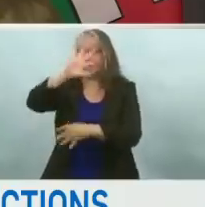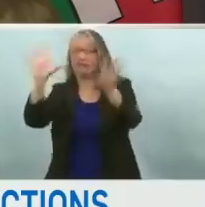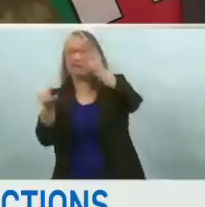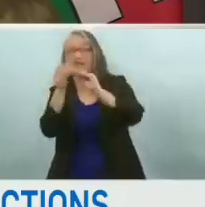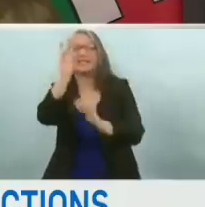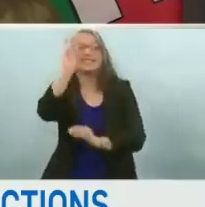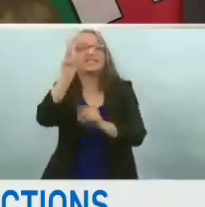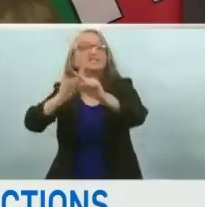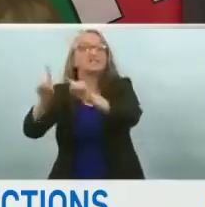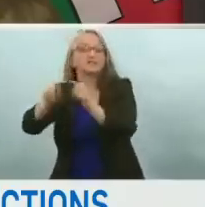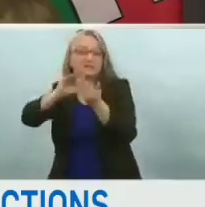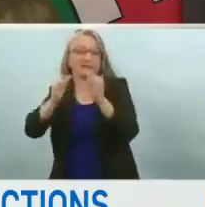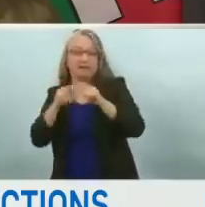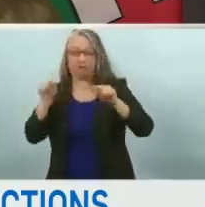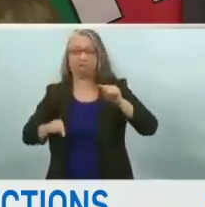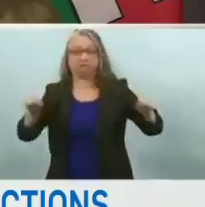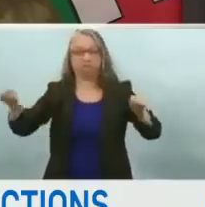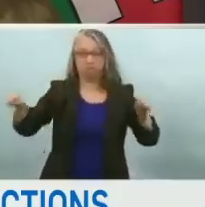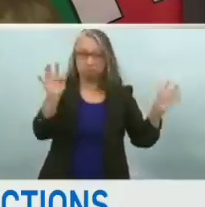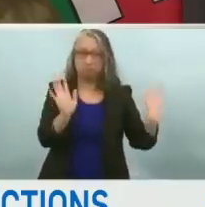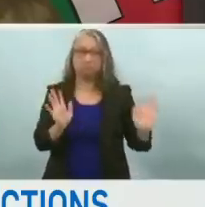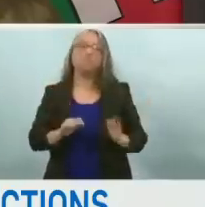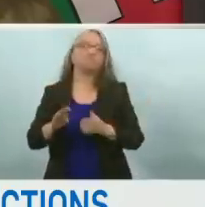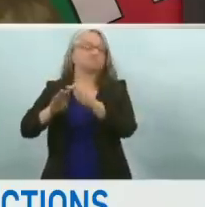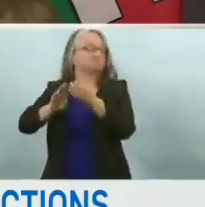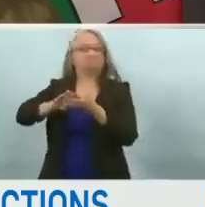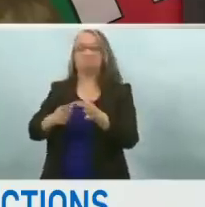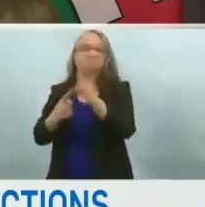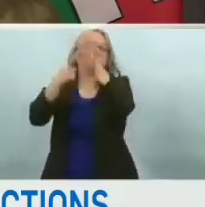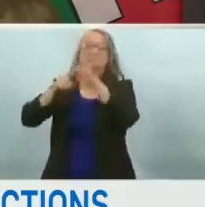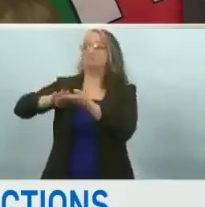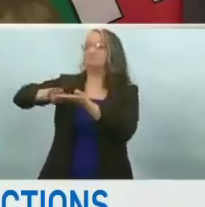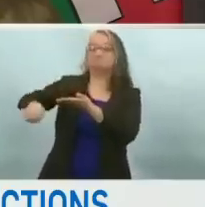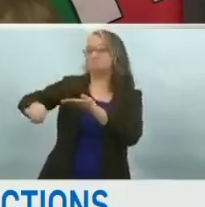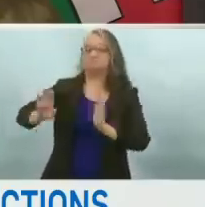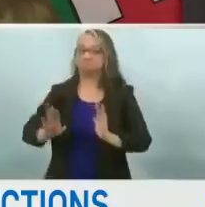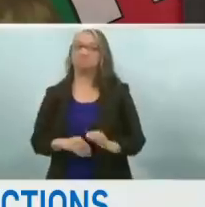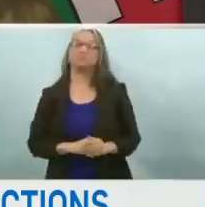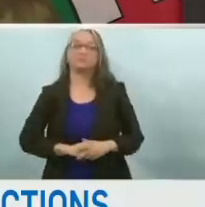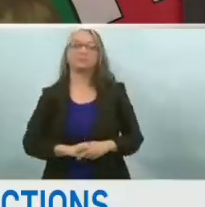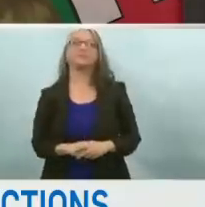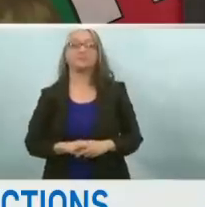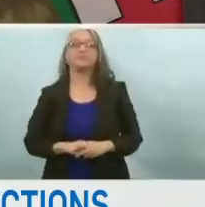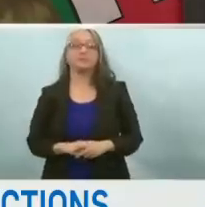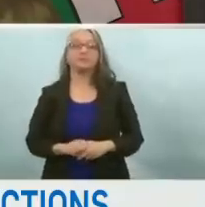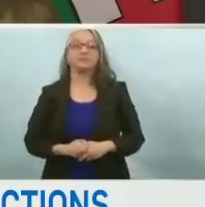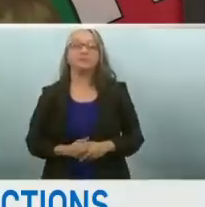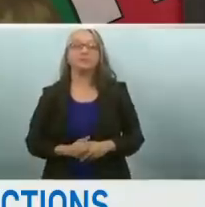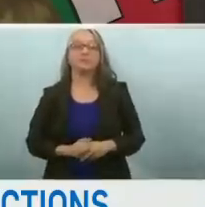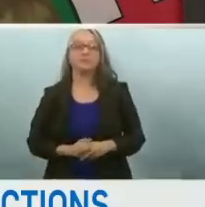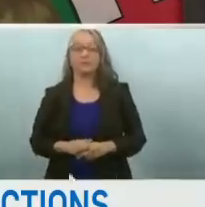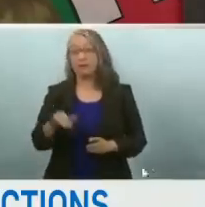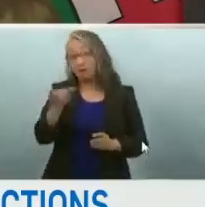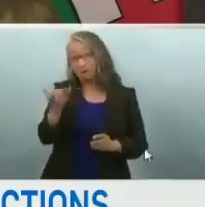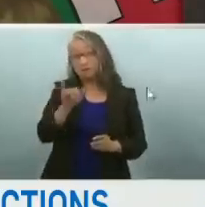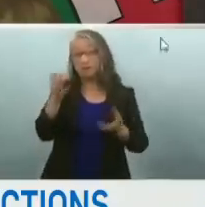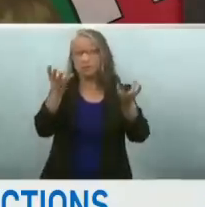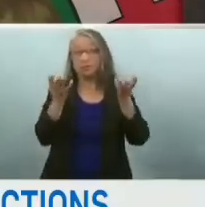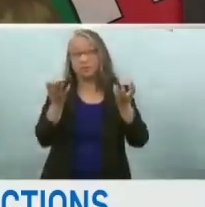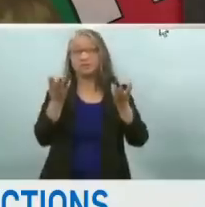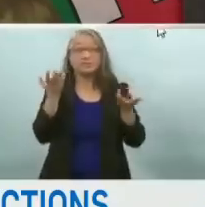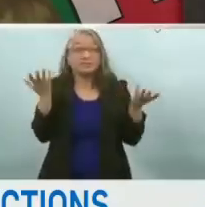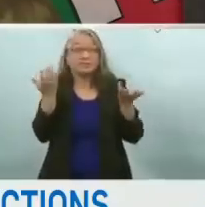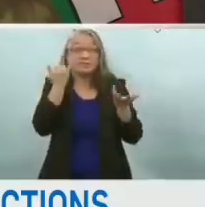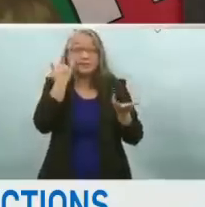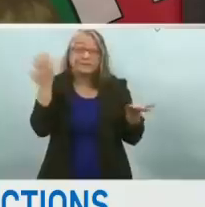Services that will not require proof of vaccine will have to abide by these new capacity restrictions starting